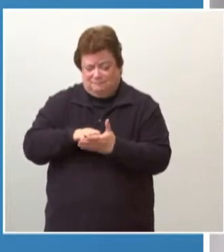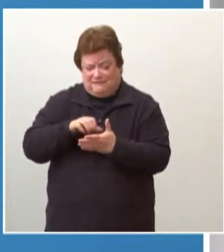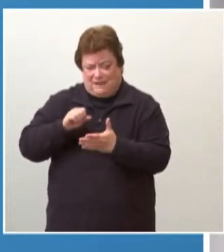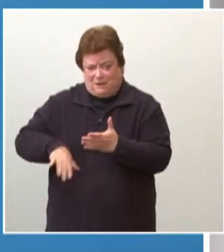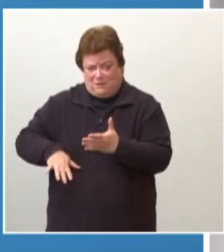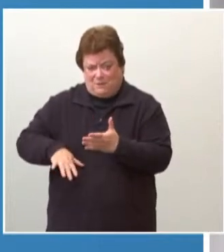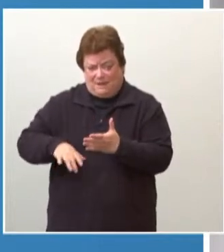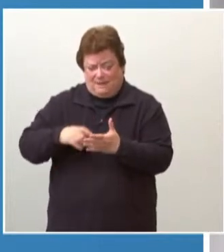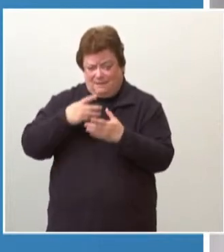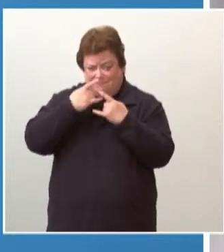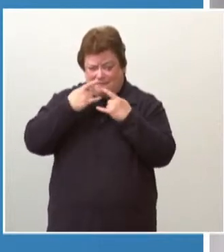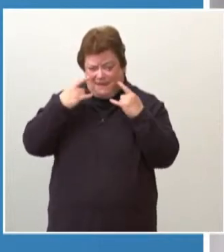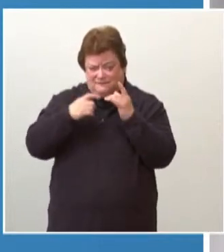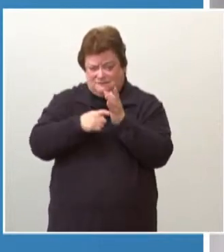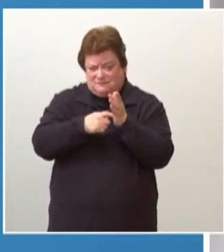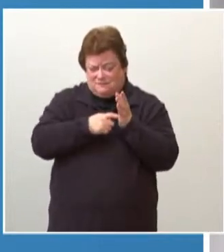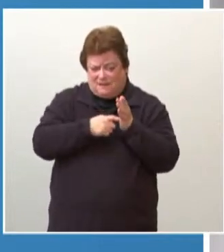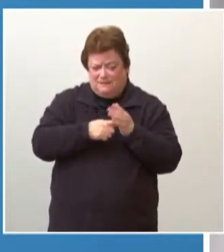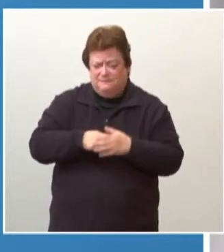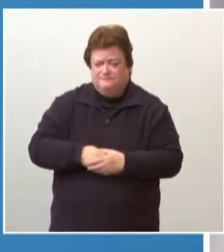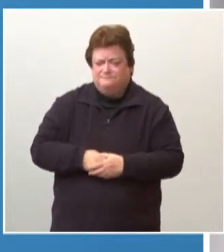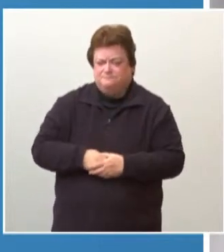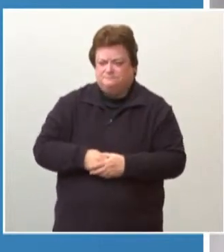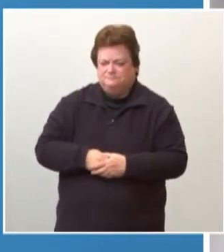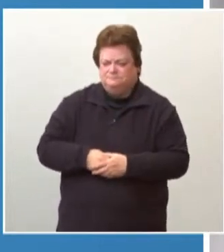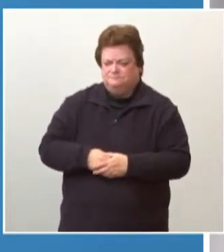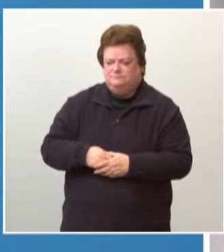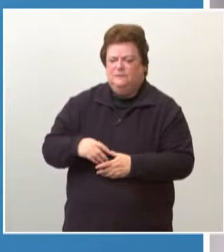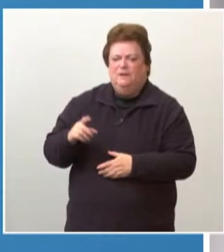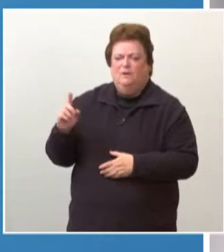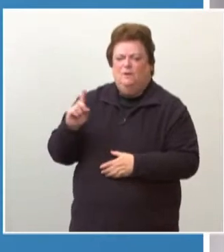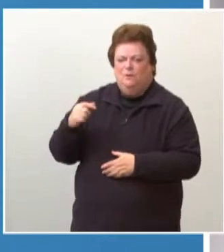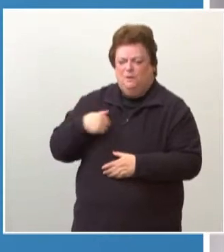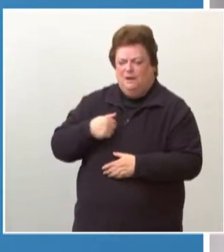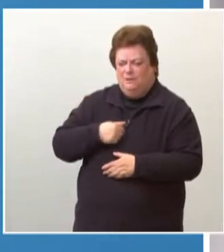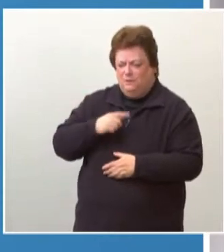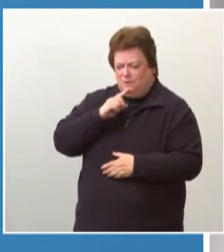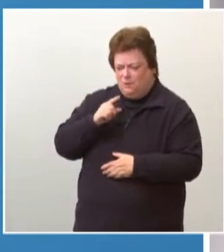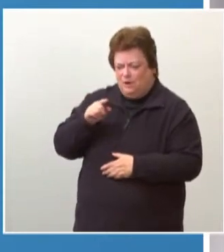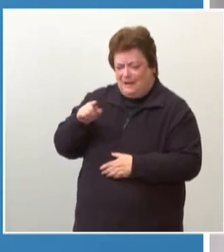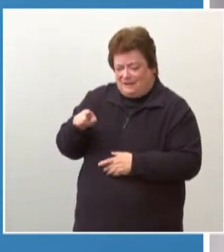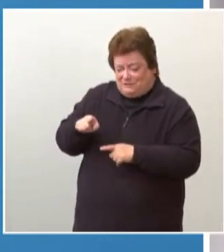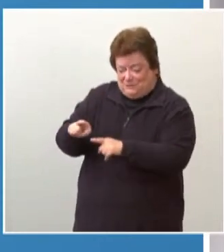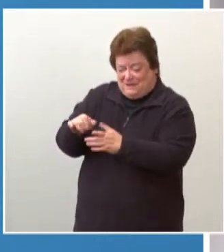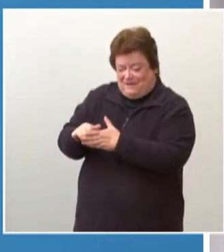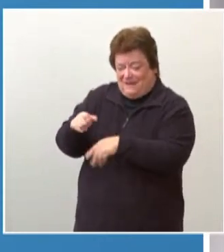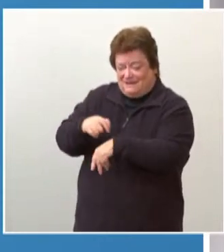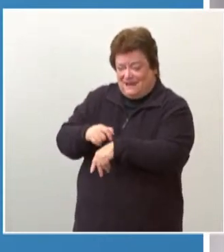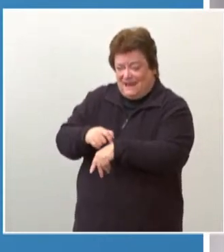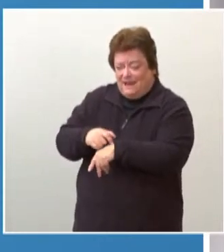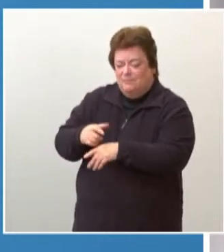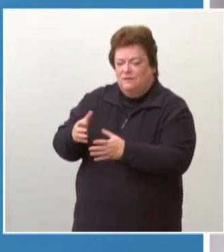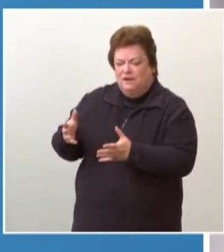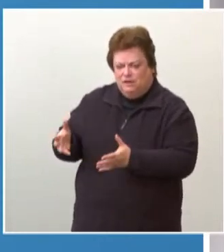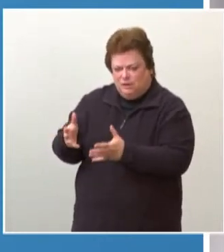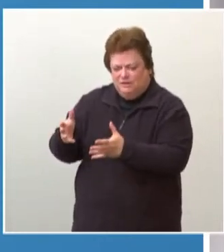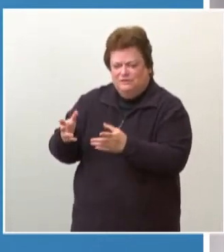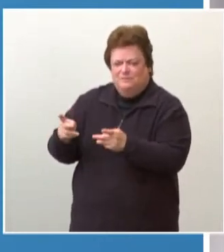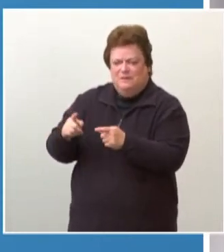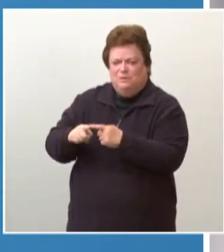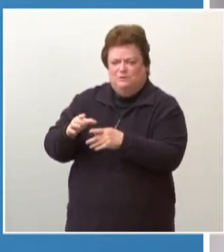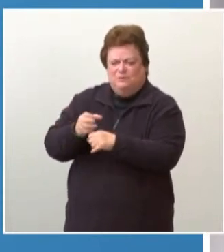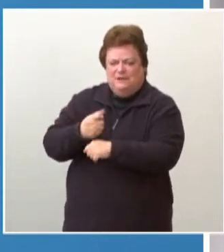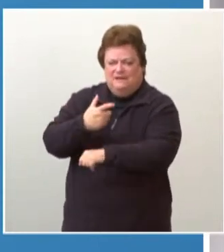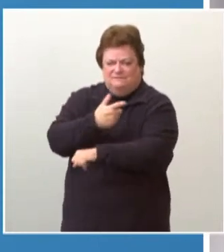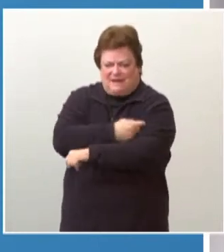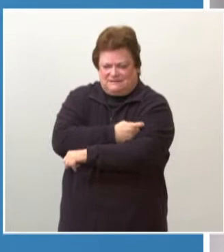No, I think, you know, where we were at that time to give people the opportunity to get fully vaccinated and to